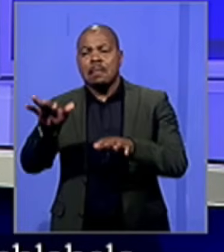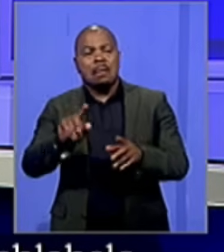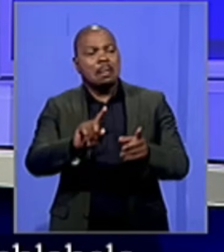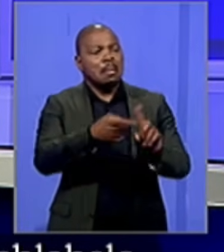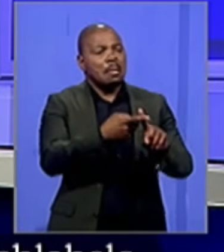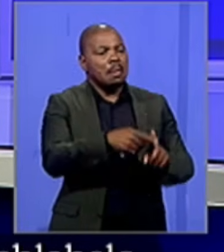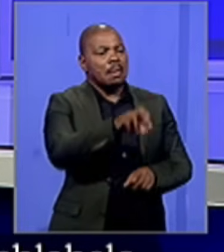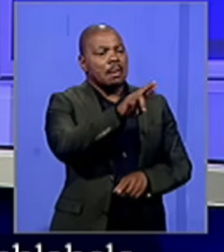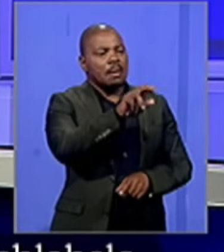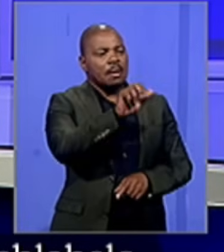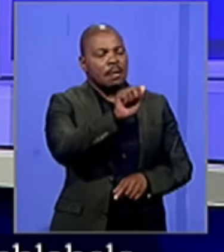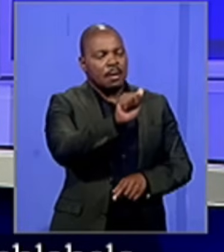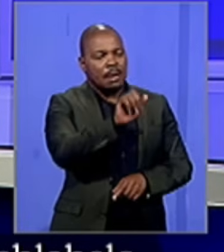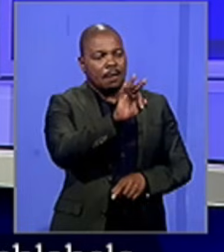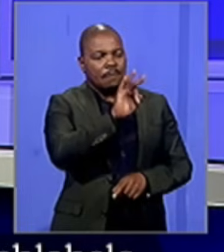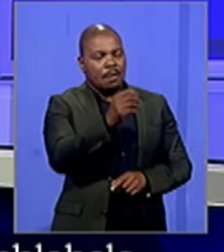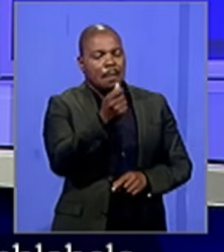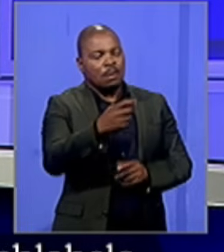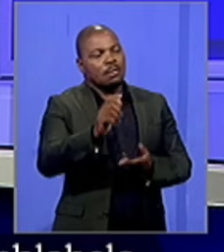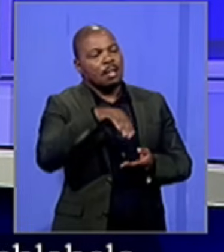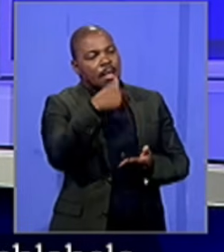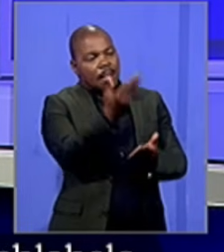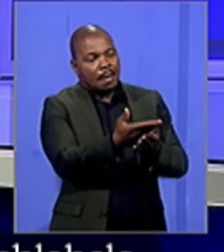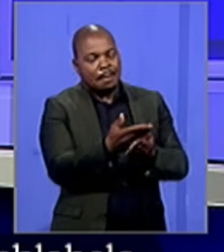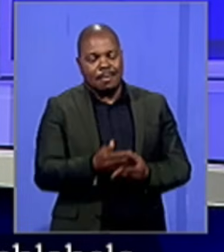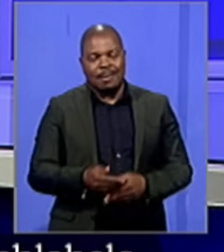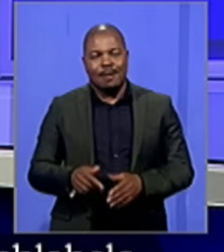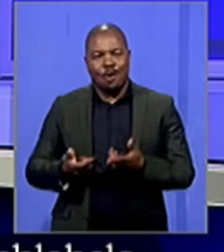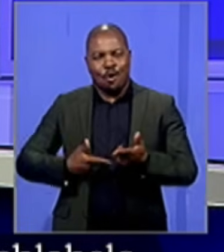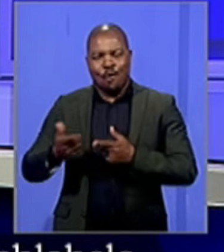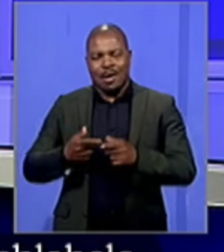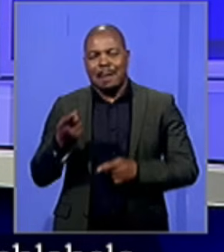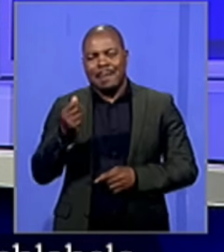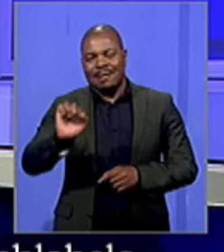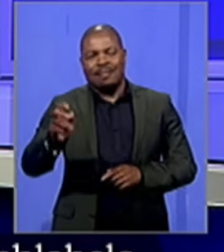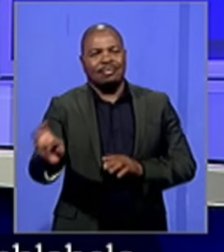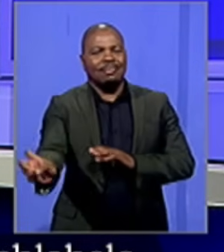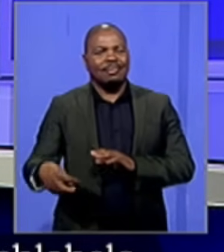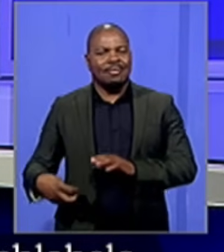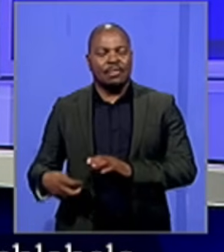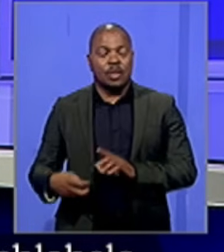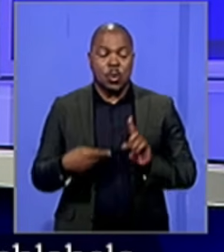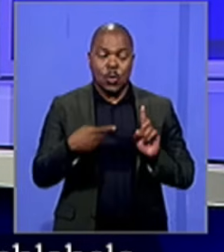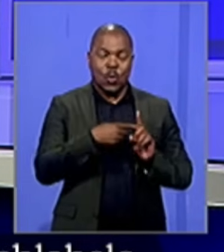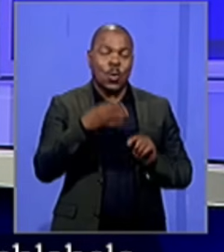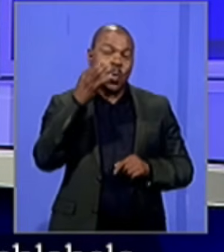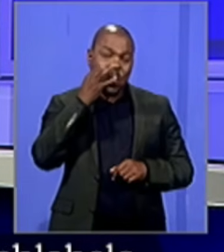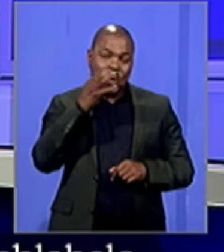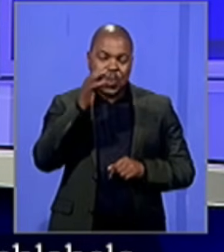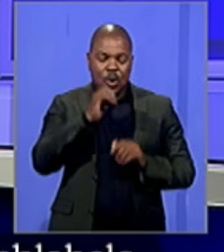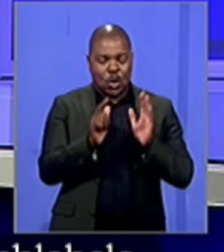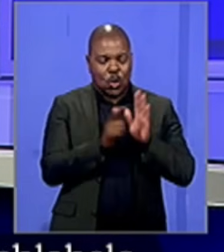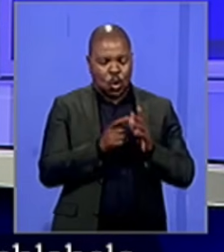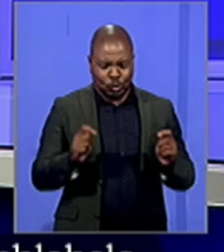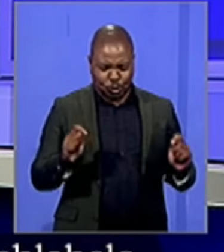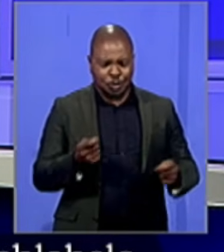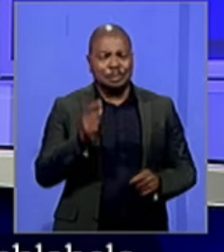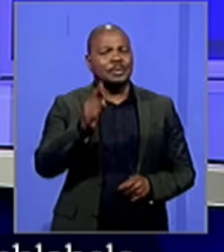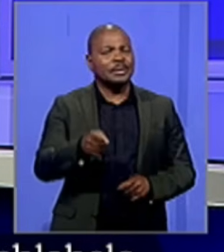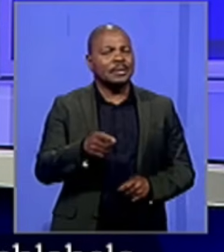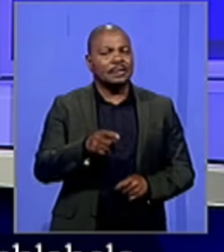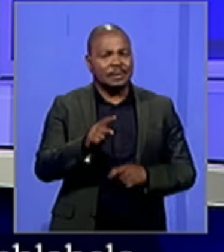mašeleng a bona a Road Accident Fund. Shikunga o tšweleletše pele a re melawana e swanetše go tišwa